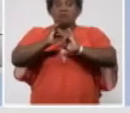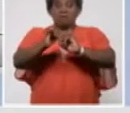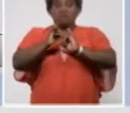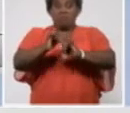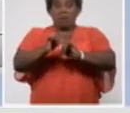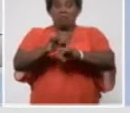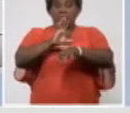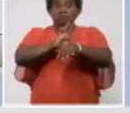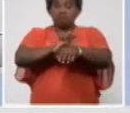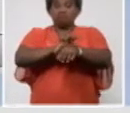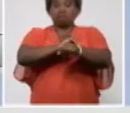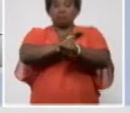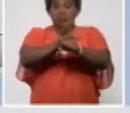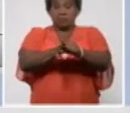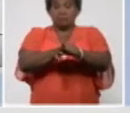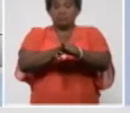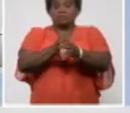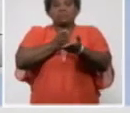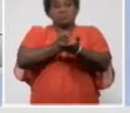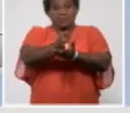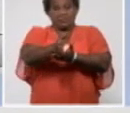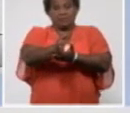countries.